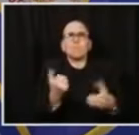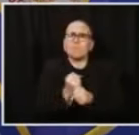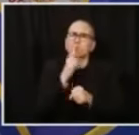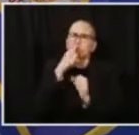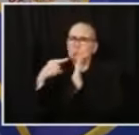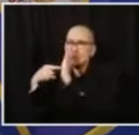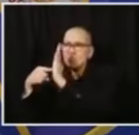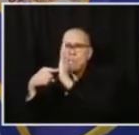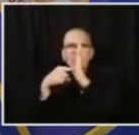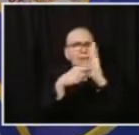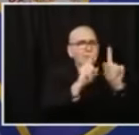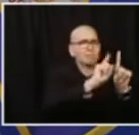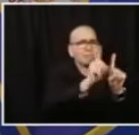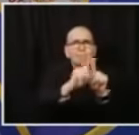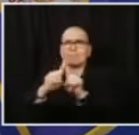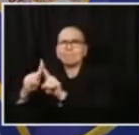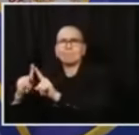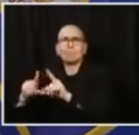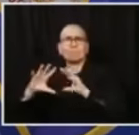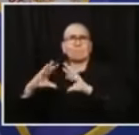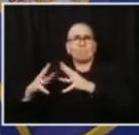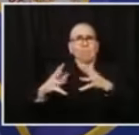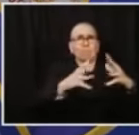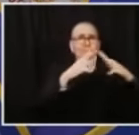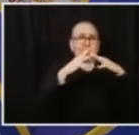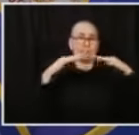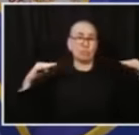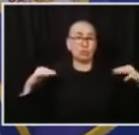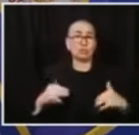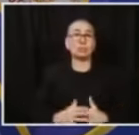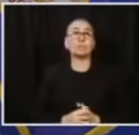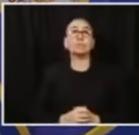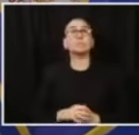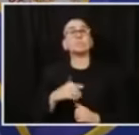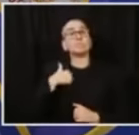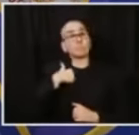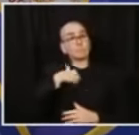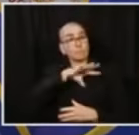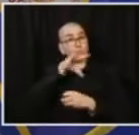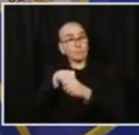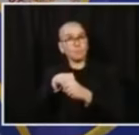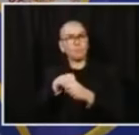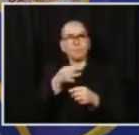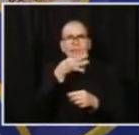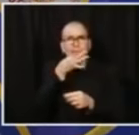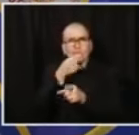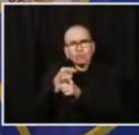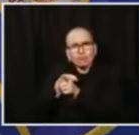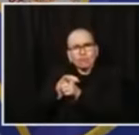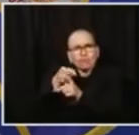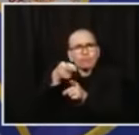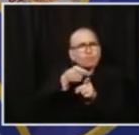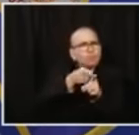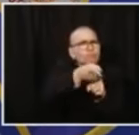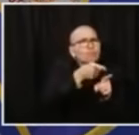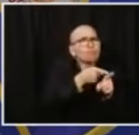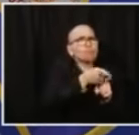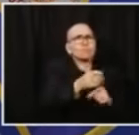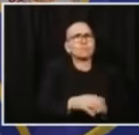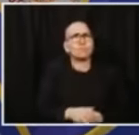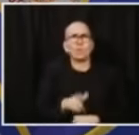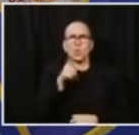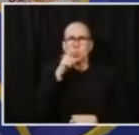affected communities. It also includes a group of subject matter experts, including epidemiologists, ethics and health